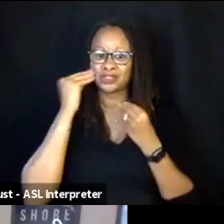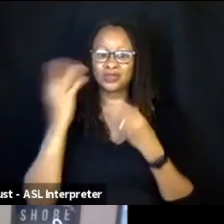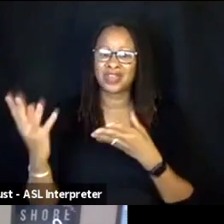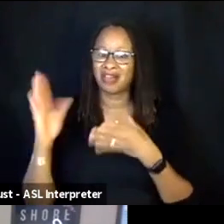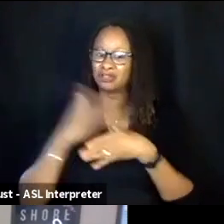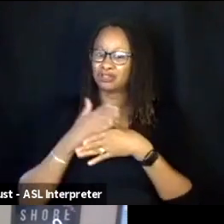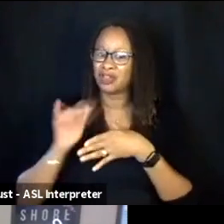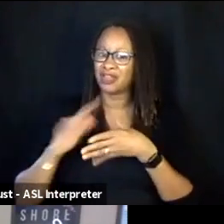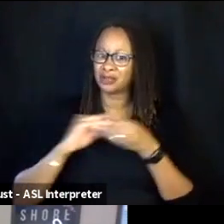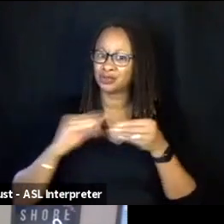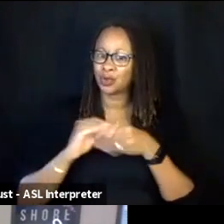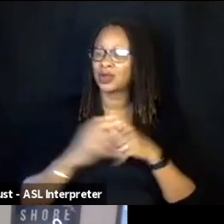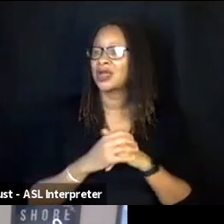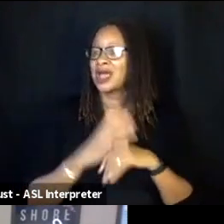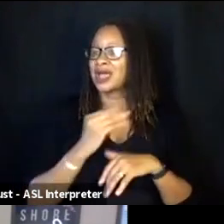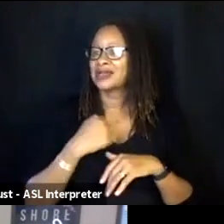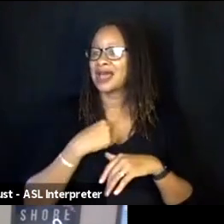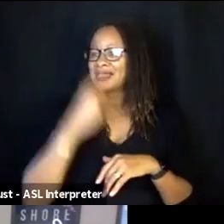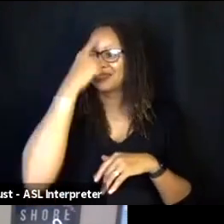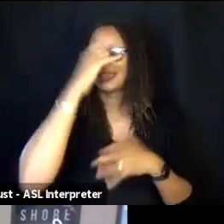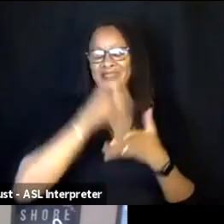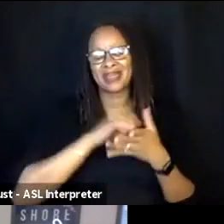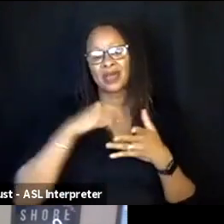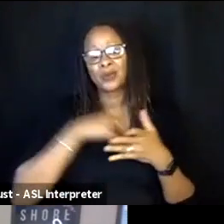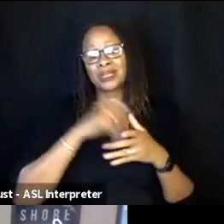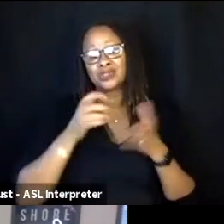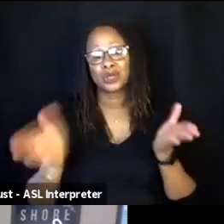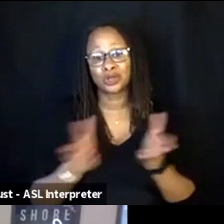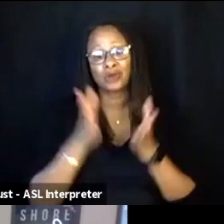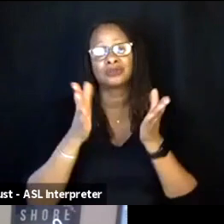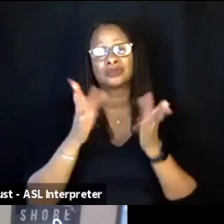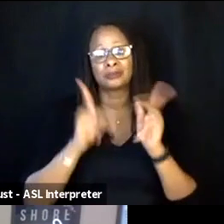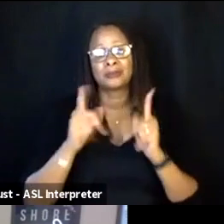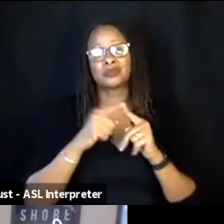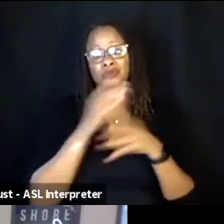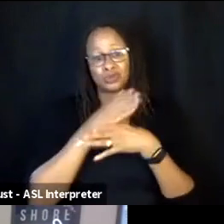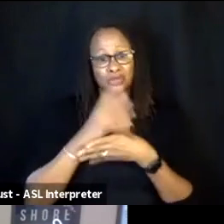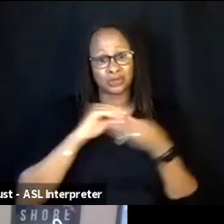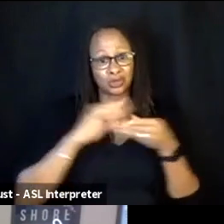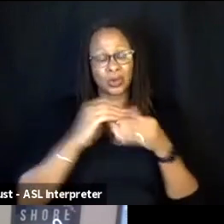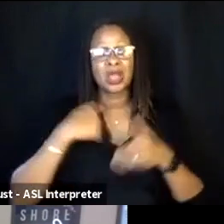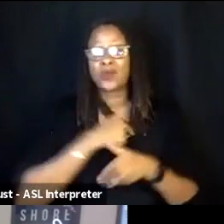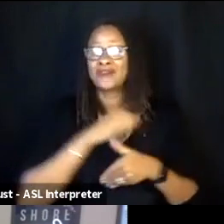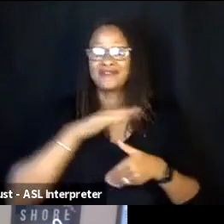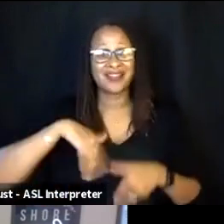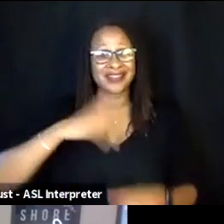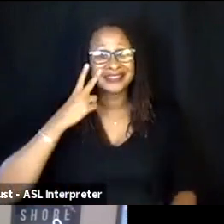story. And I think that we need to encourage people to tell stories that we haven't seen.